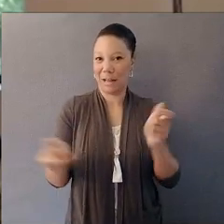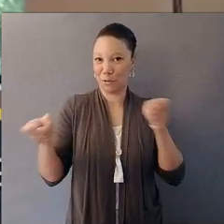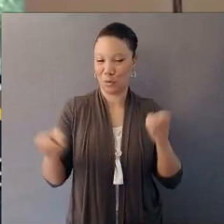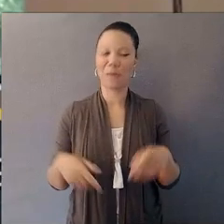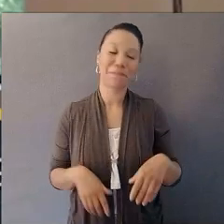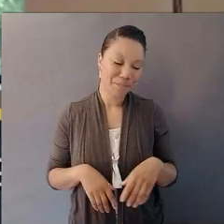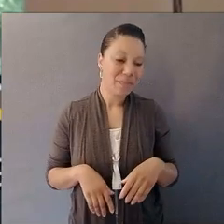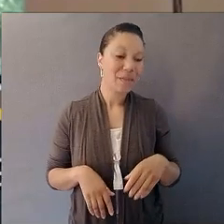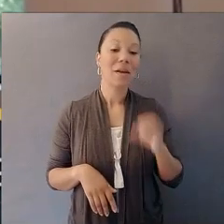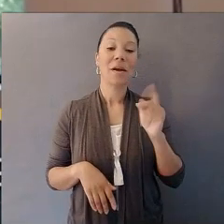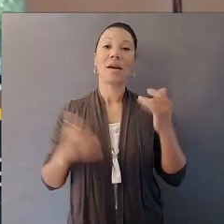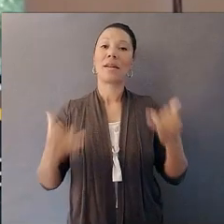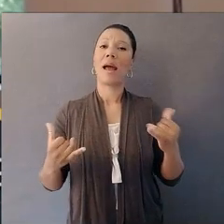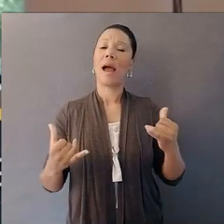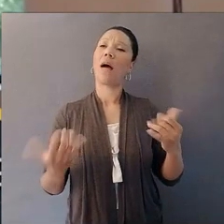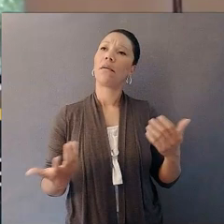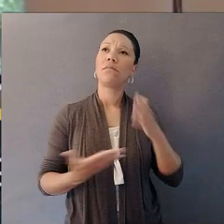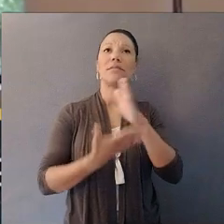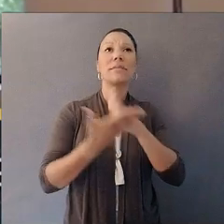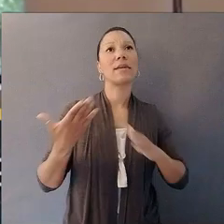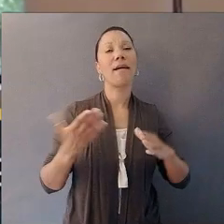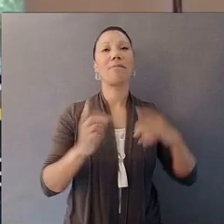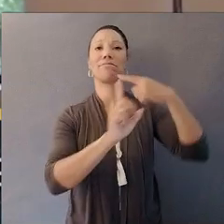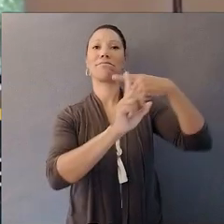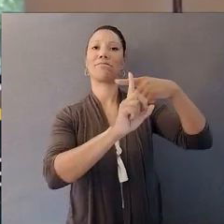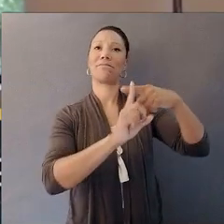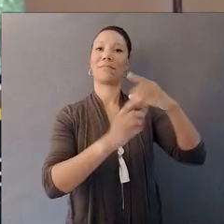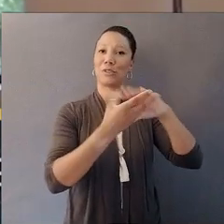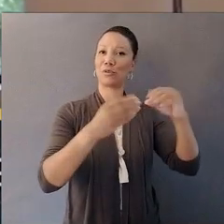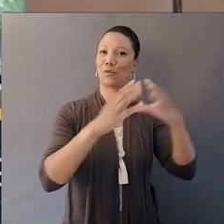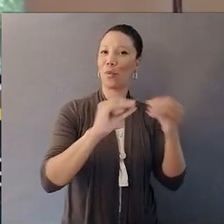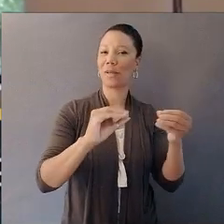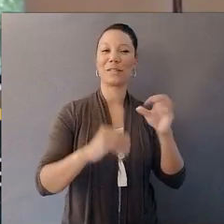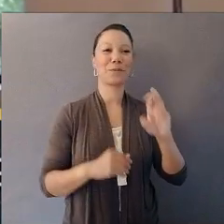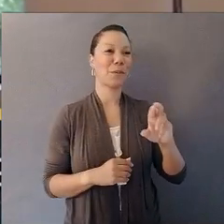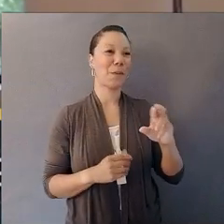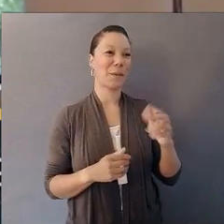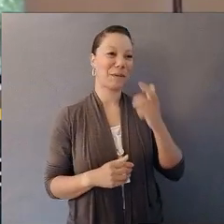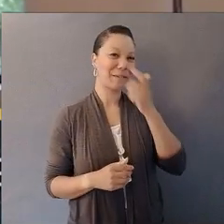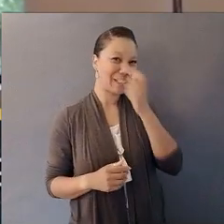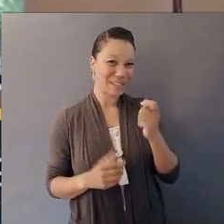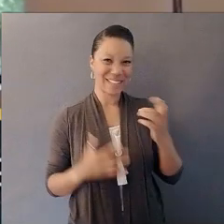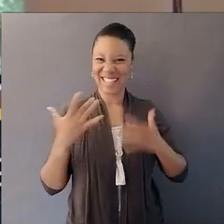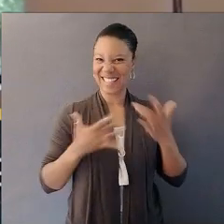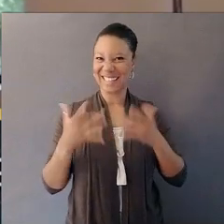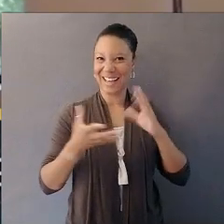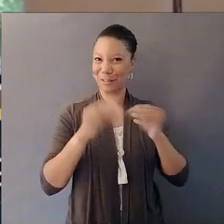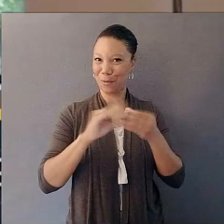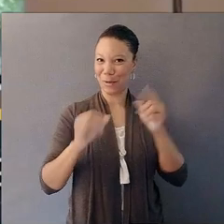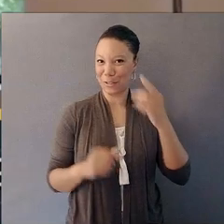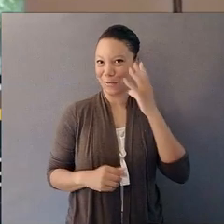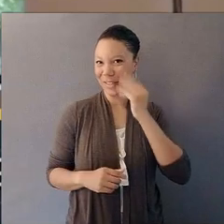Can you share some bright spots or interesting, exciting stories that you've experienced throughout